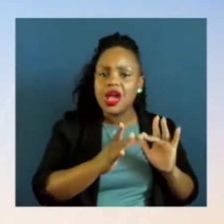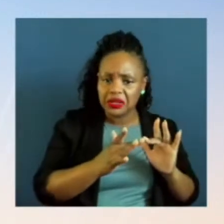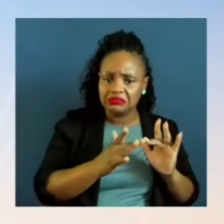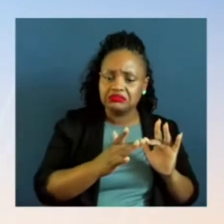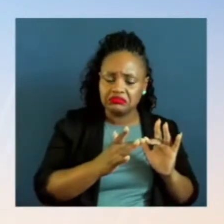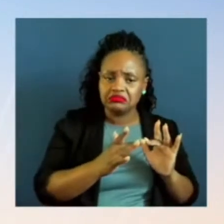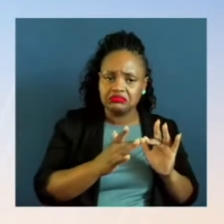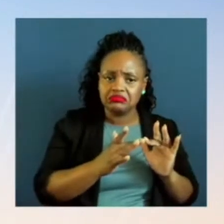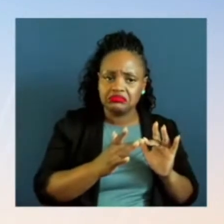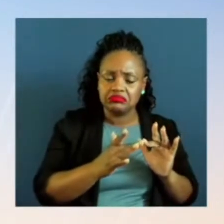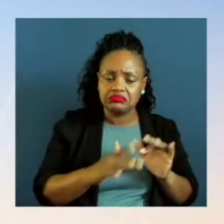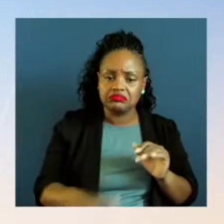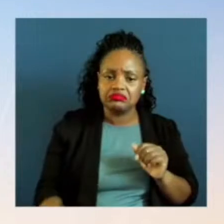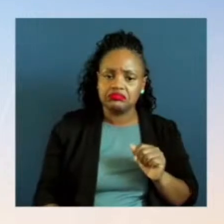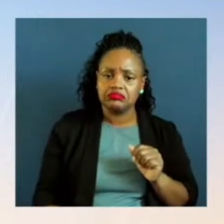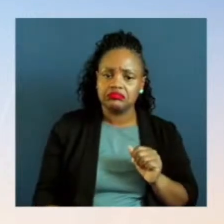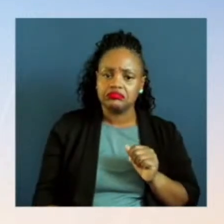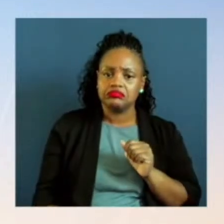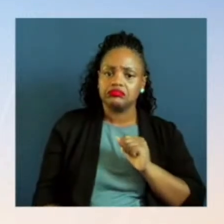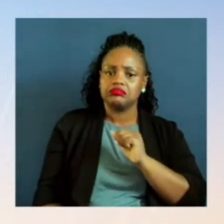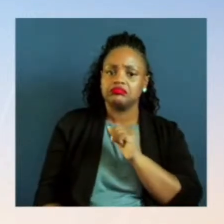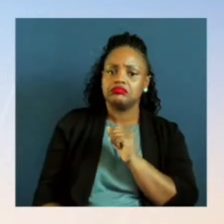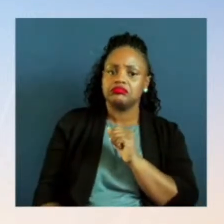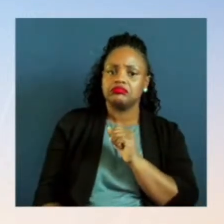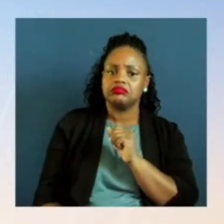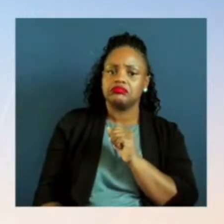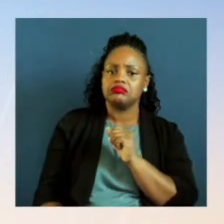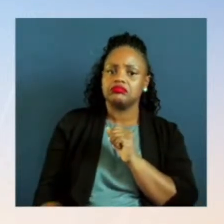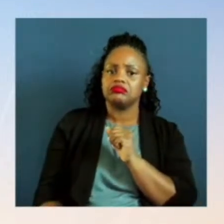comes to ransomware attacks, what is the weakest link